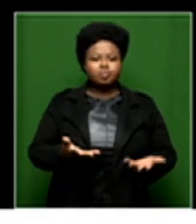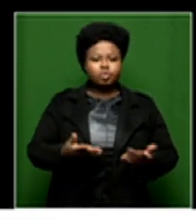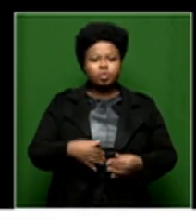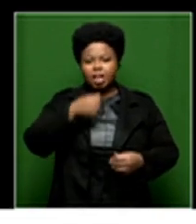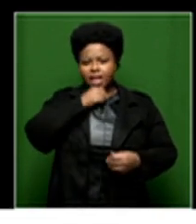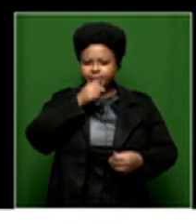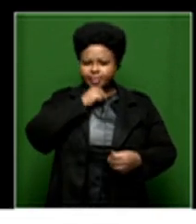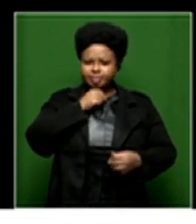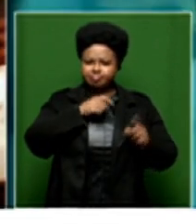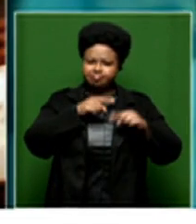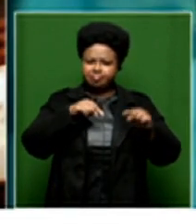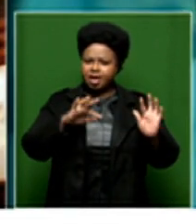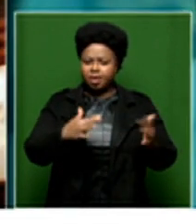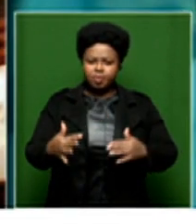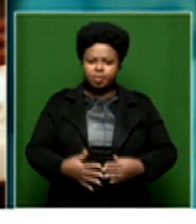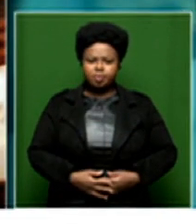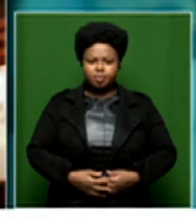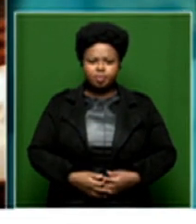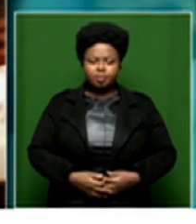creating an ice cream range come about?